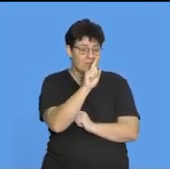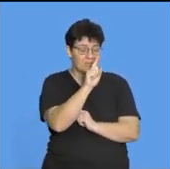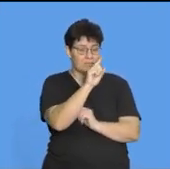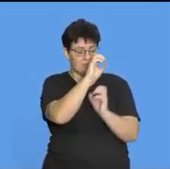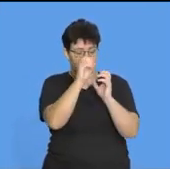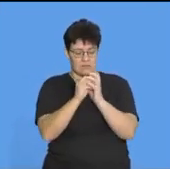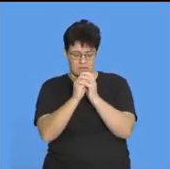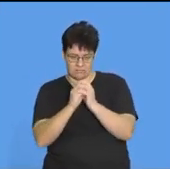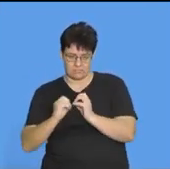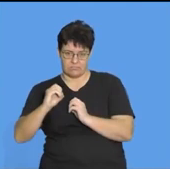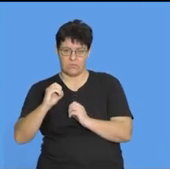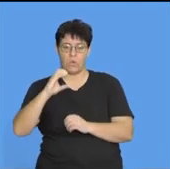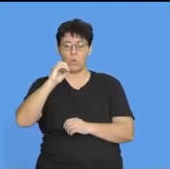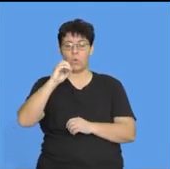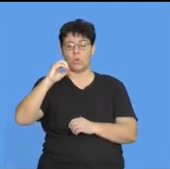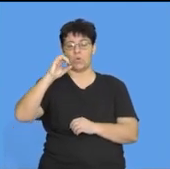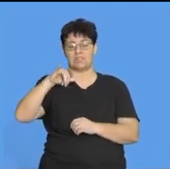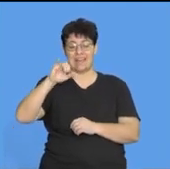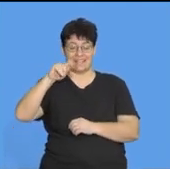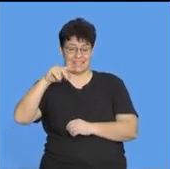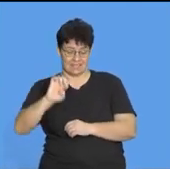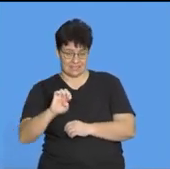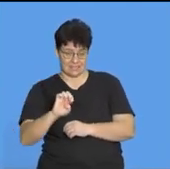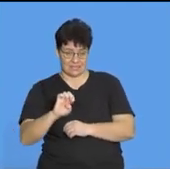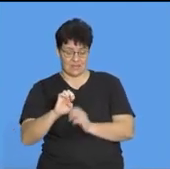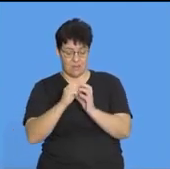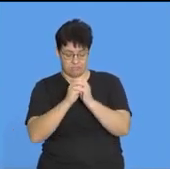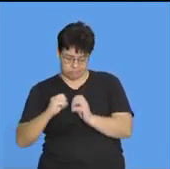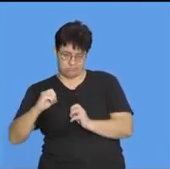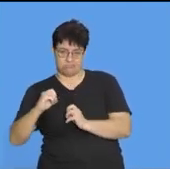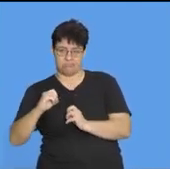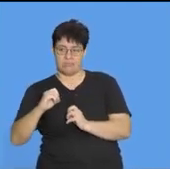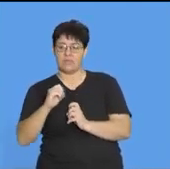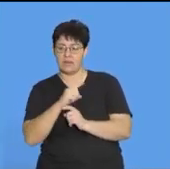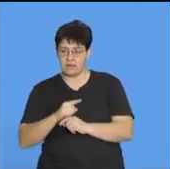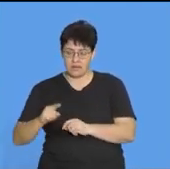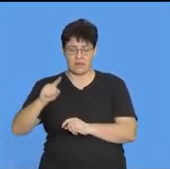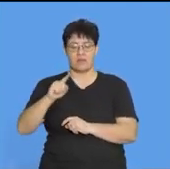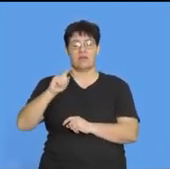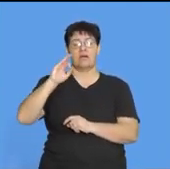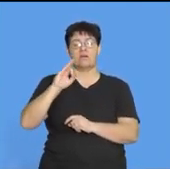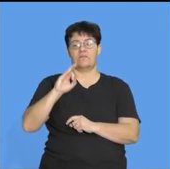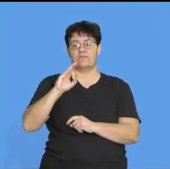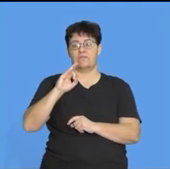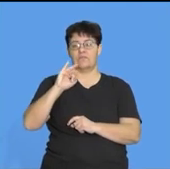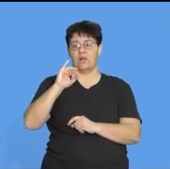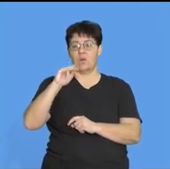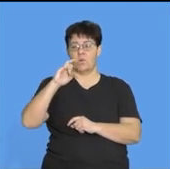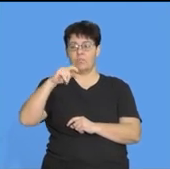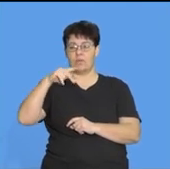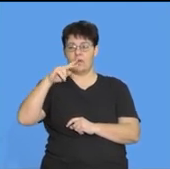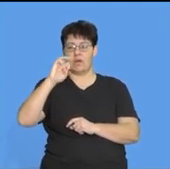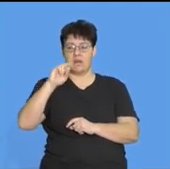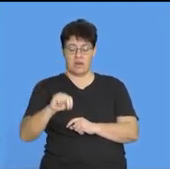an oocyte. And that oocyte then enters the structure called the fallopian tube, and in